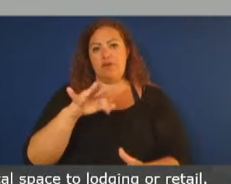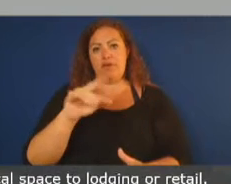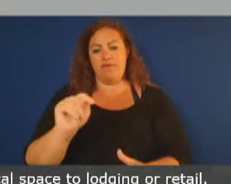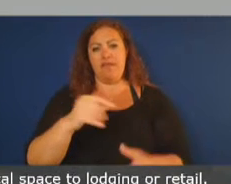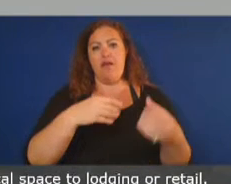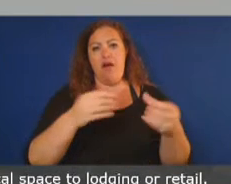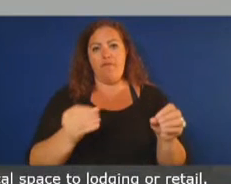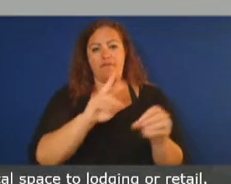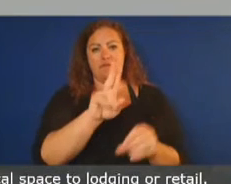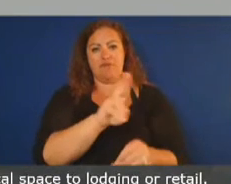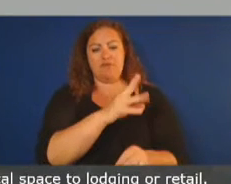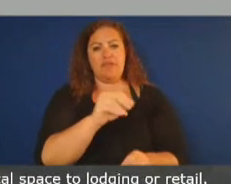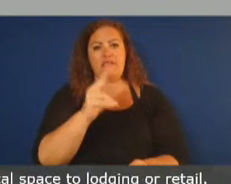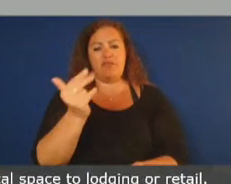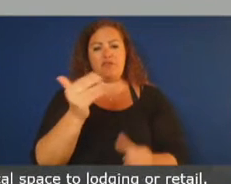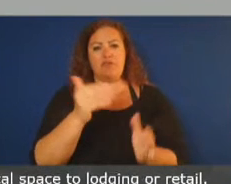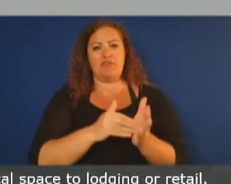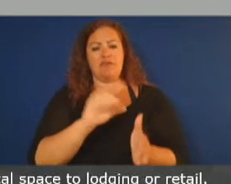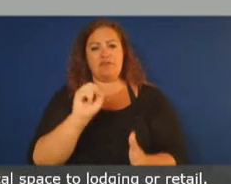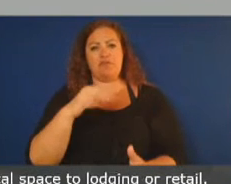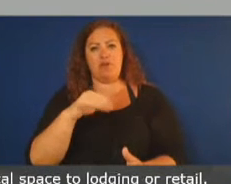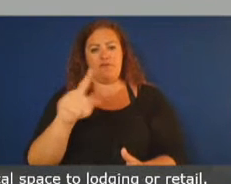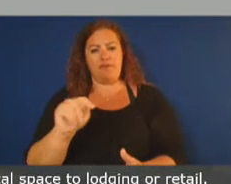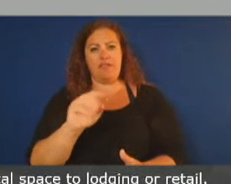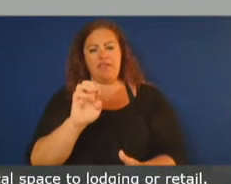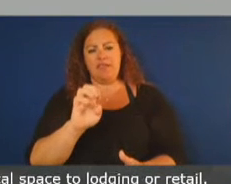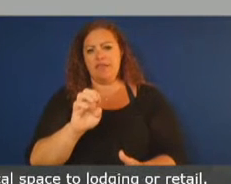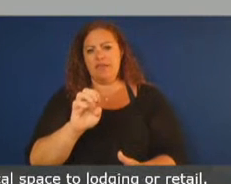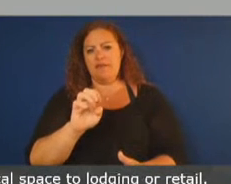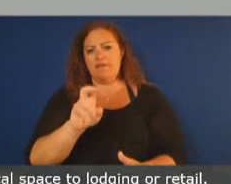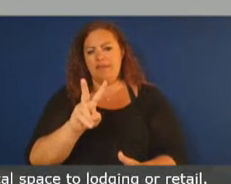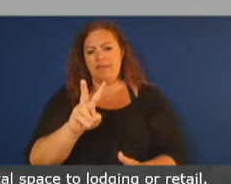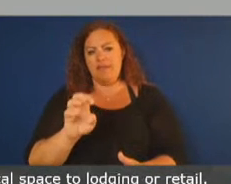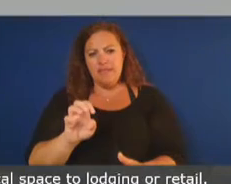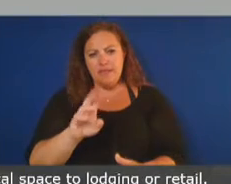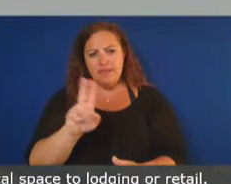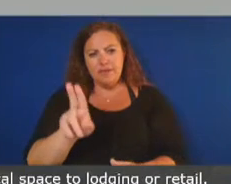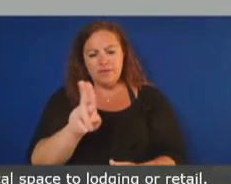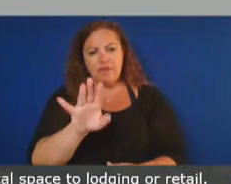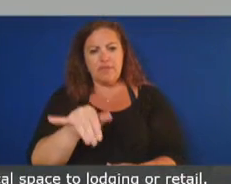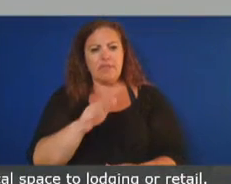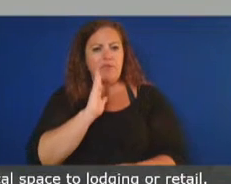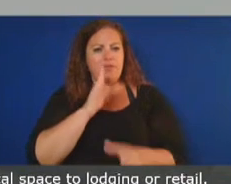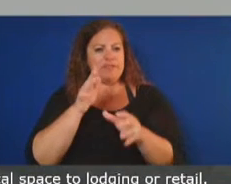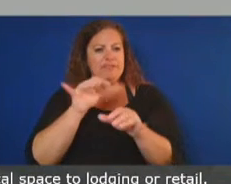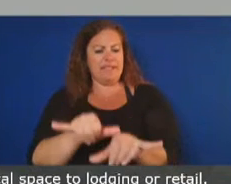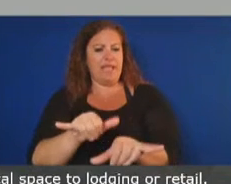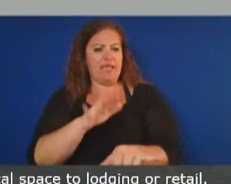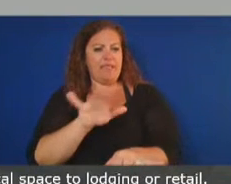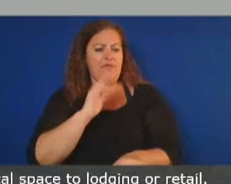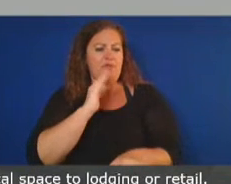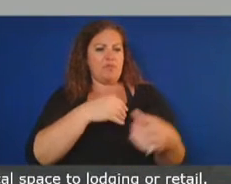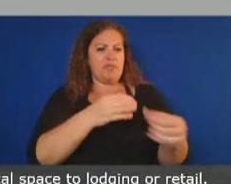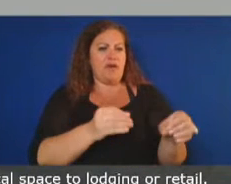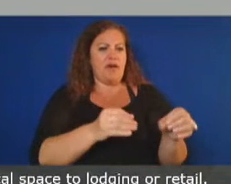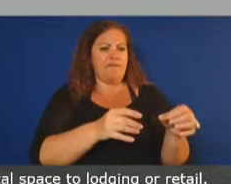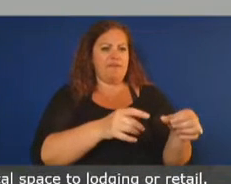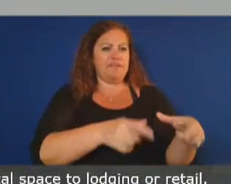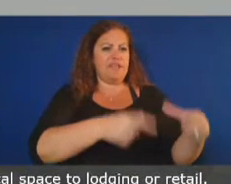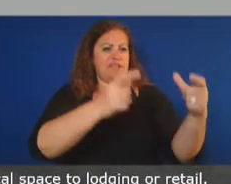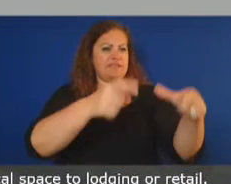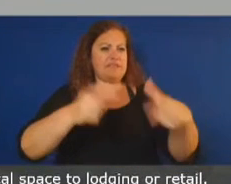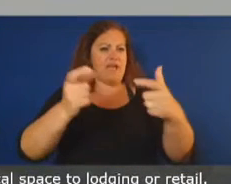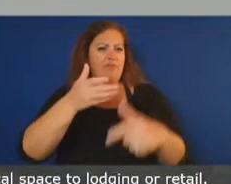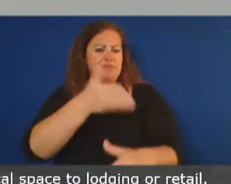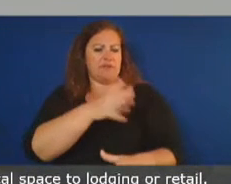13,000 ft of existing Ed uses to remain that would be in area A and B where the existing office towers are those are uh again proposed